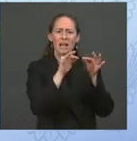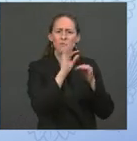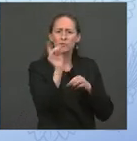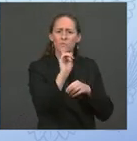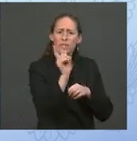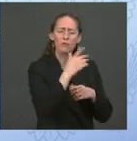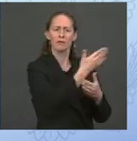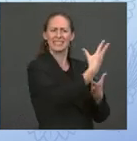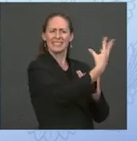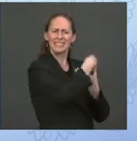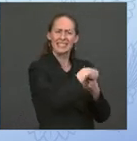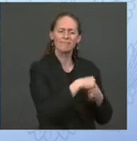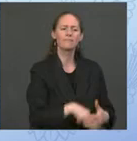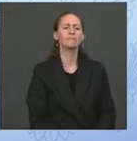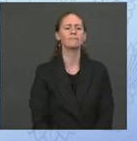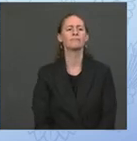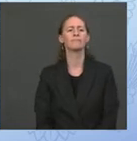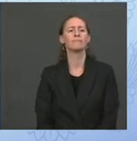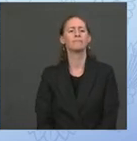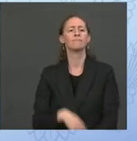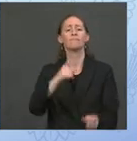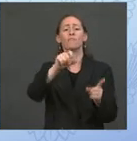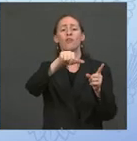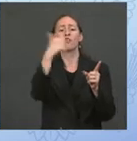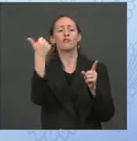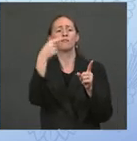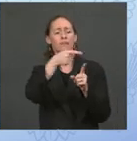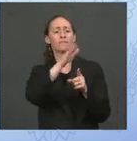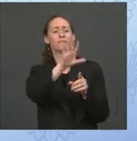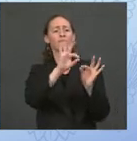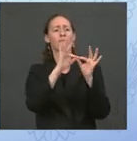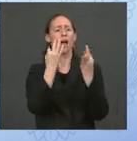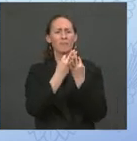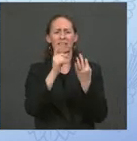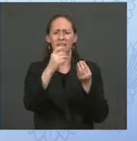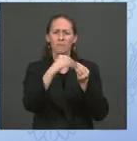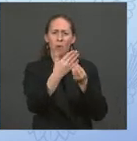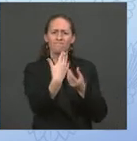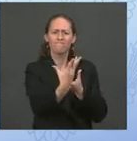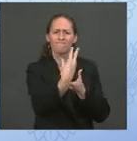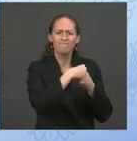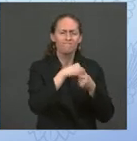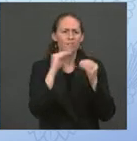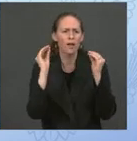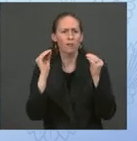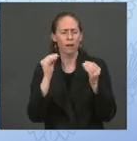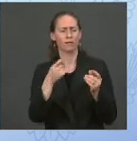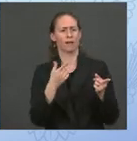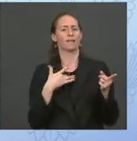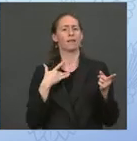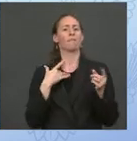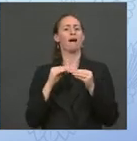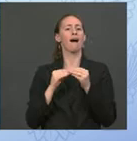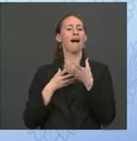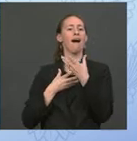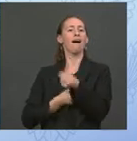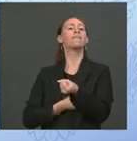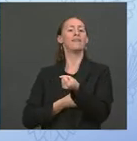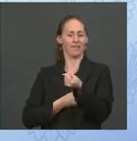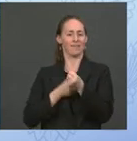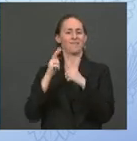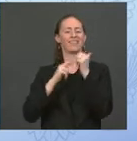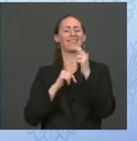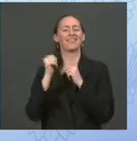and Lila, who needed their family's strengths included in their education so that their confidence could shine. As a